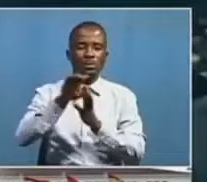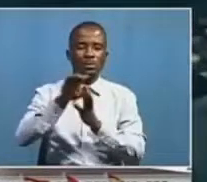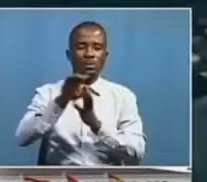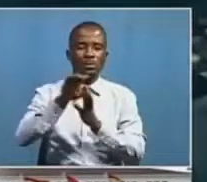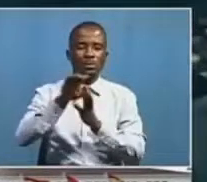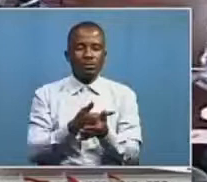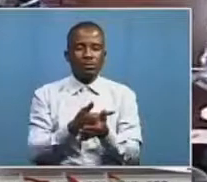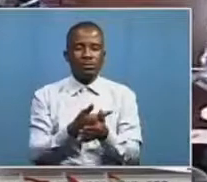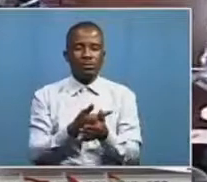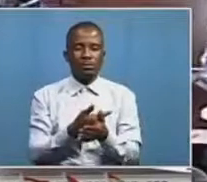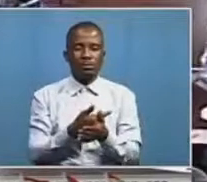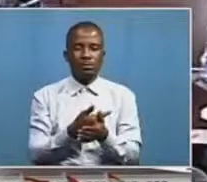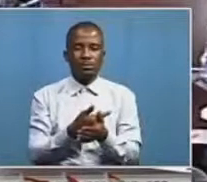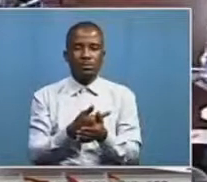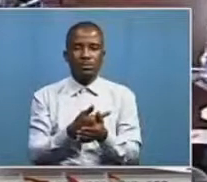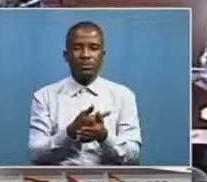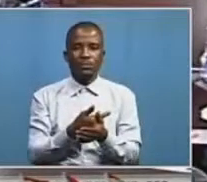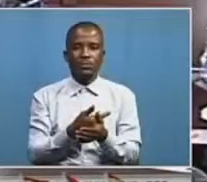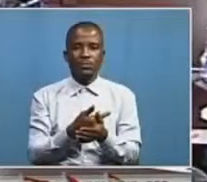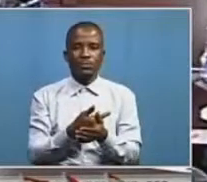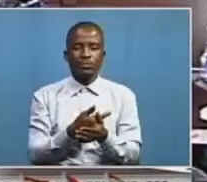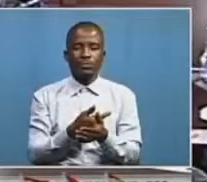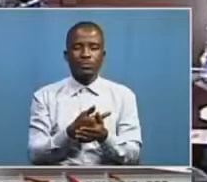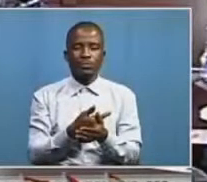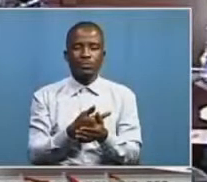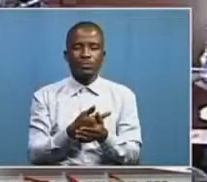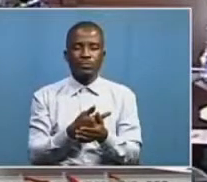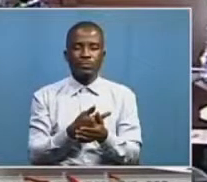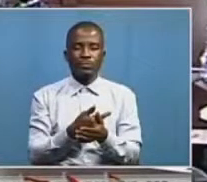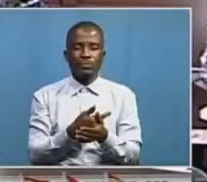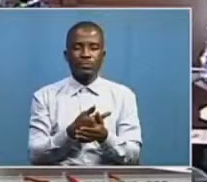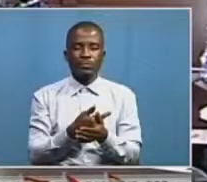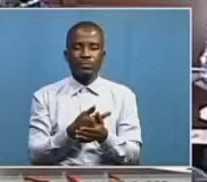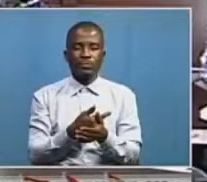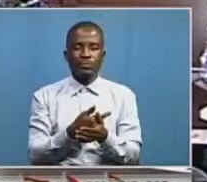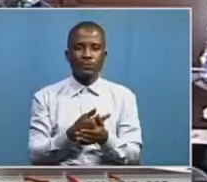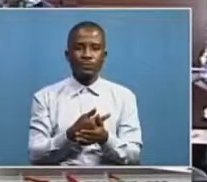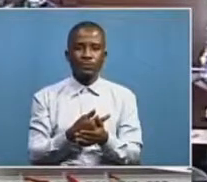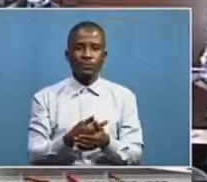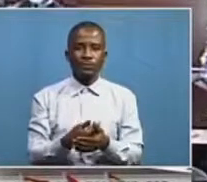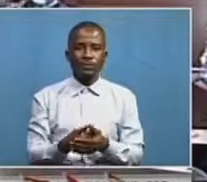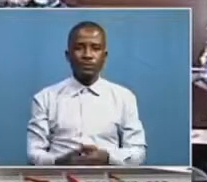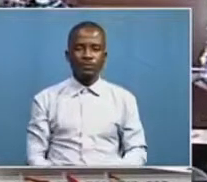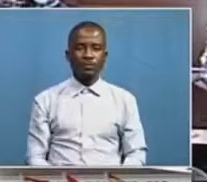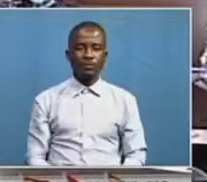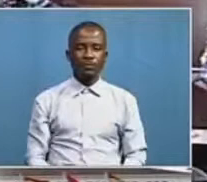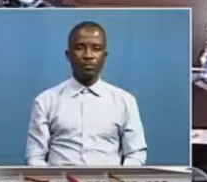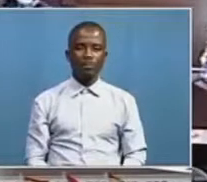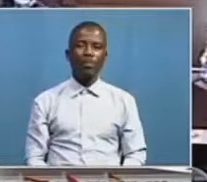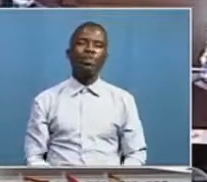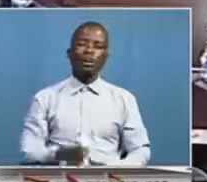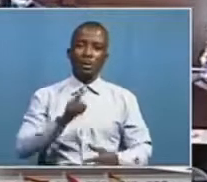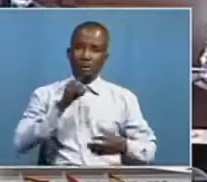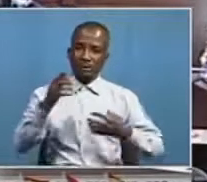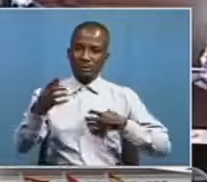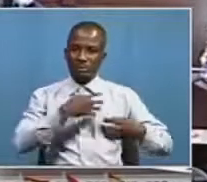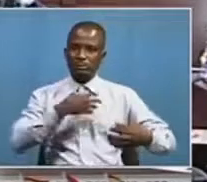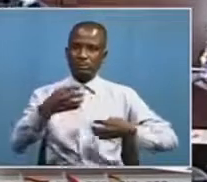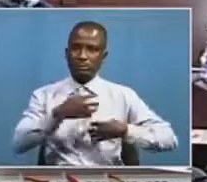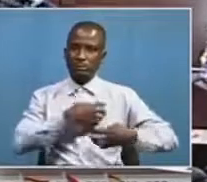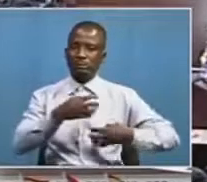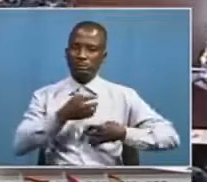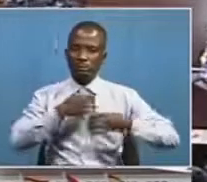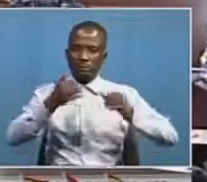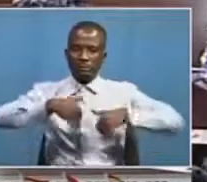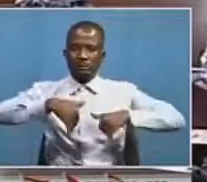3 of Article 63 of the 1992 Constitution. It has been argued by the petitioner that going by